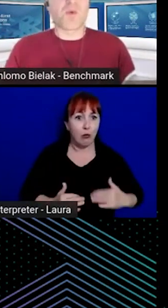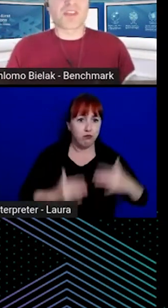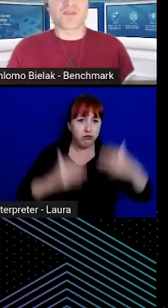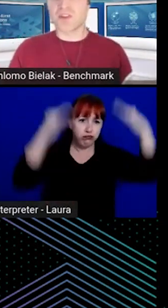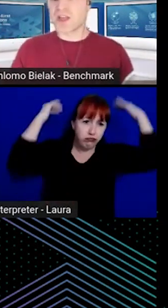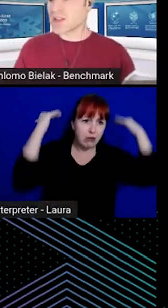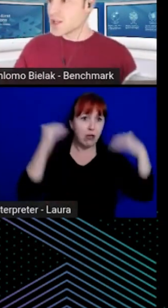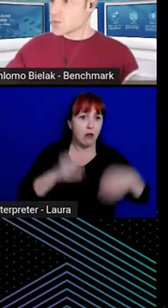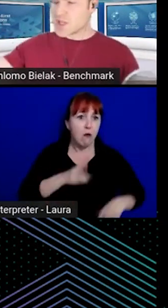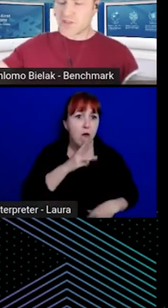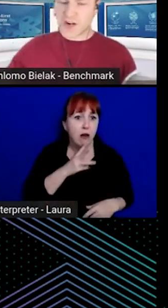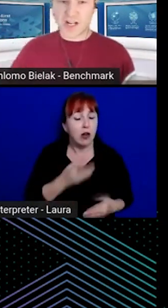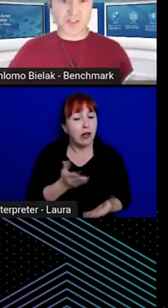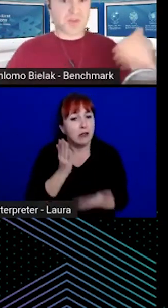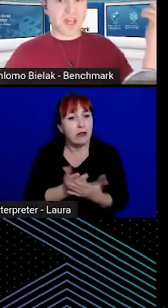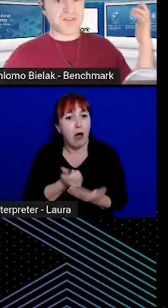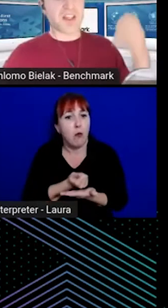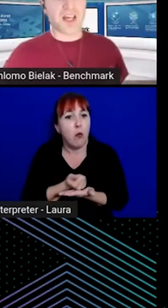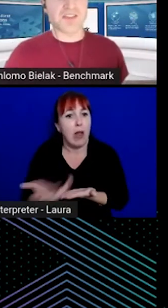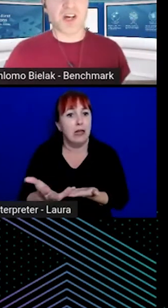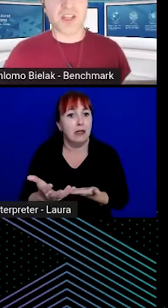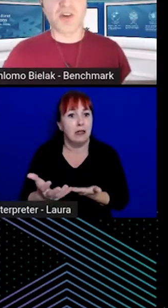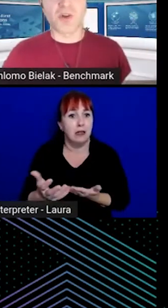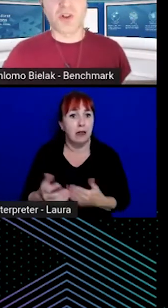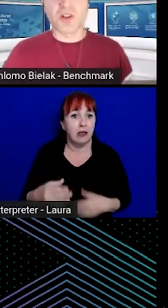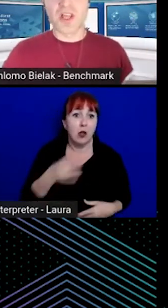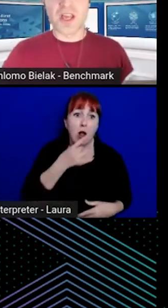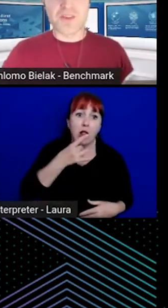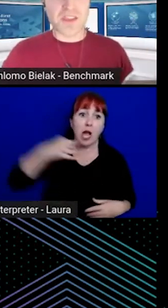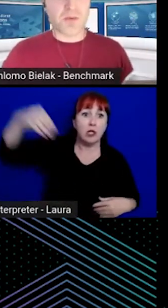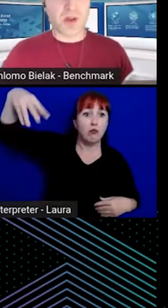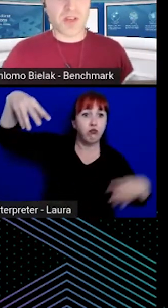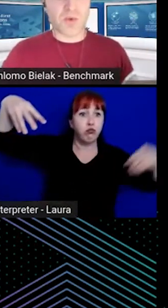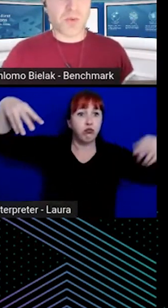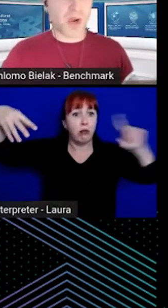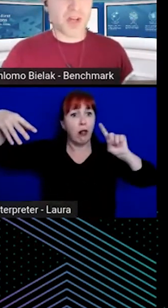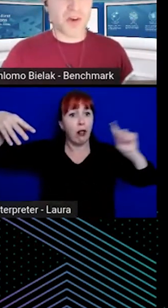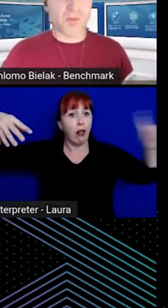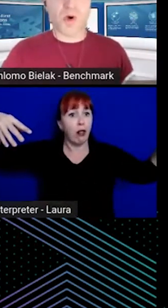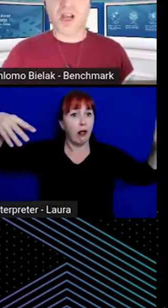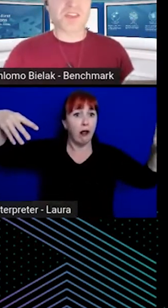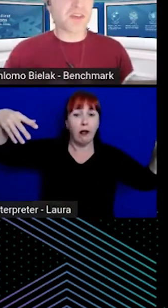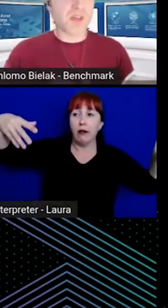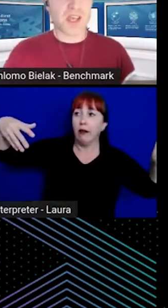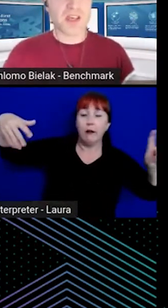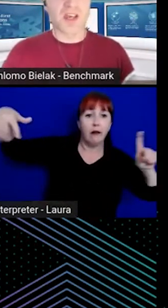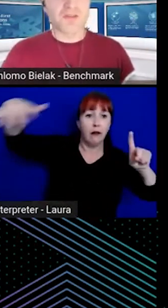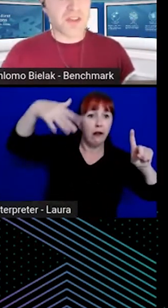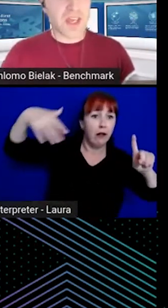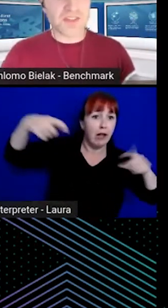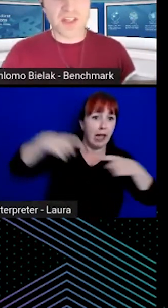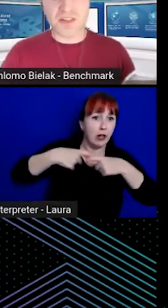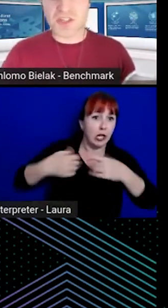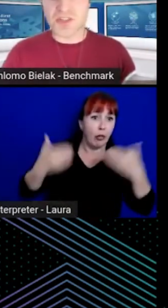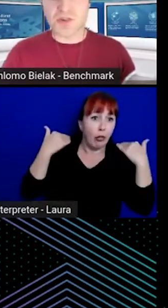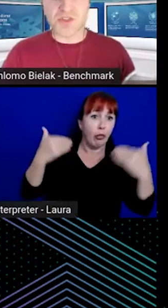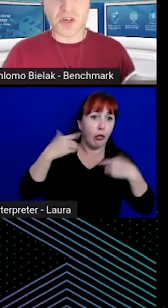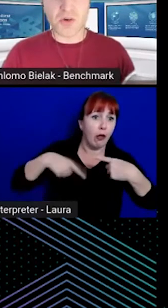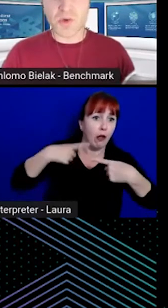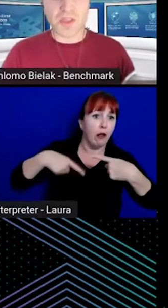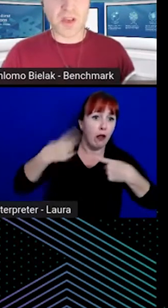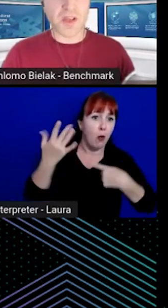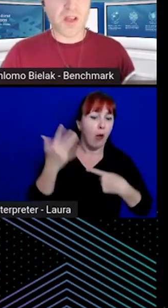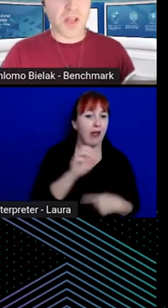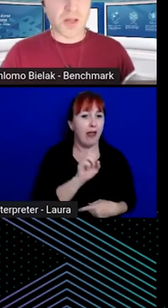be so wasteful that we leave our house with half the lights on and all everything running when we're not home. Why is it okay for the SDLC to do